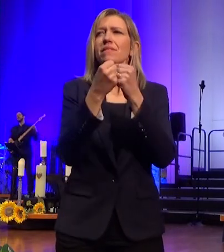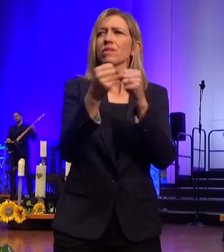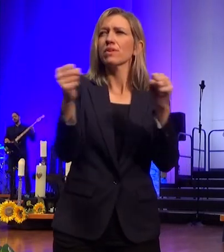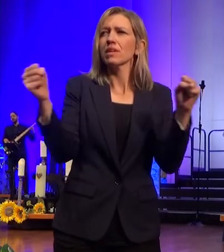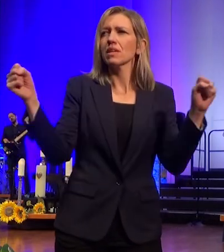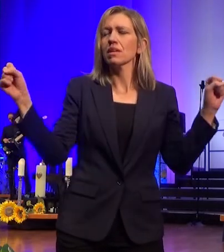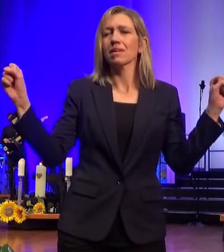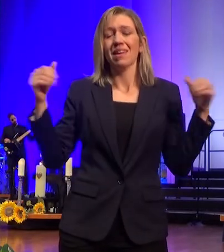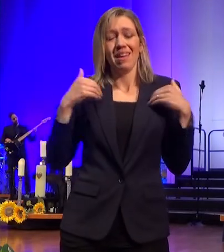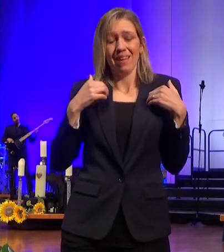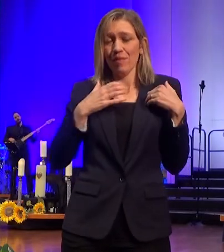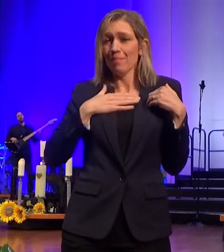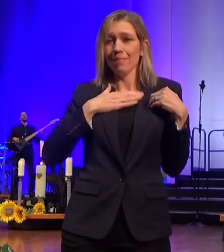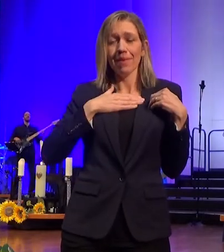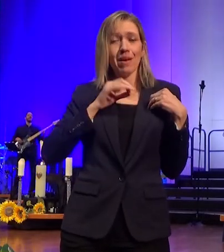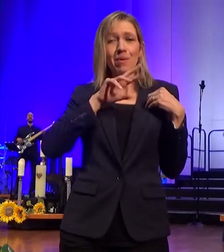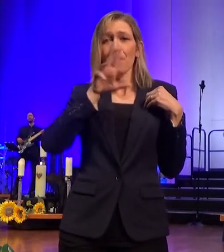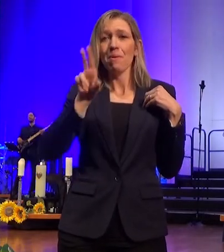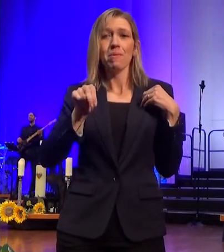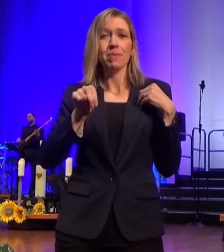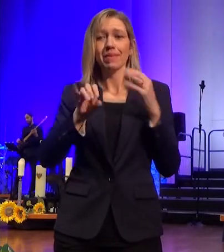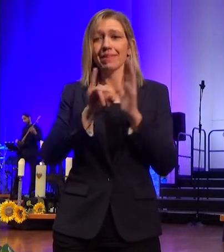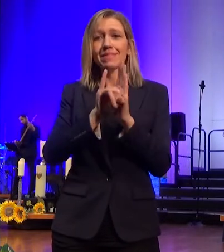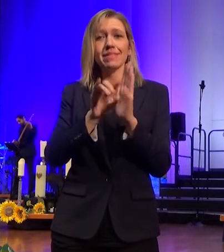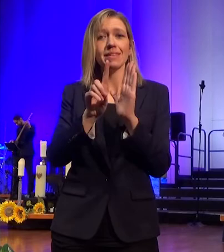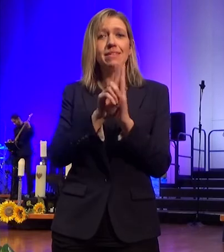And I am free, got my own